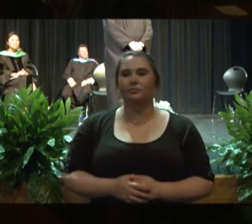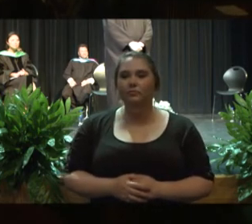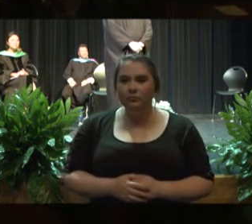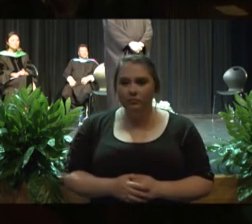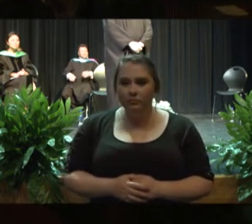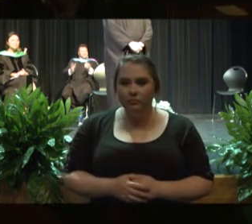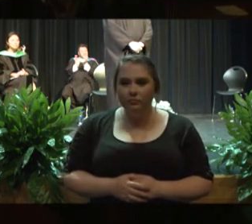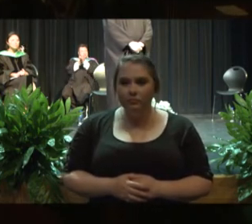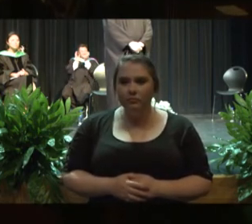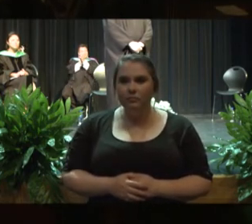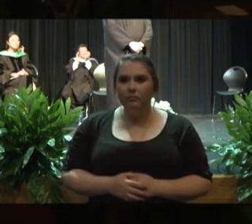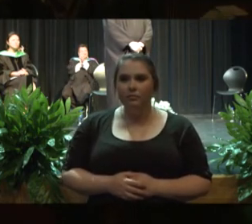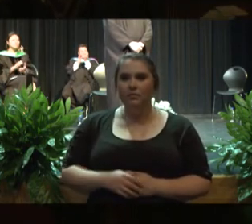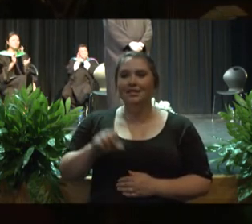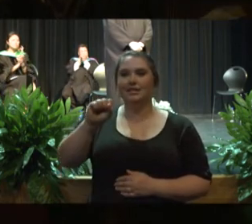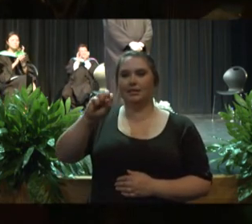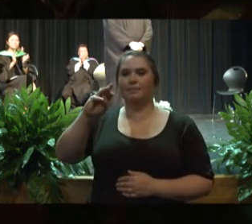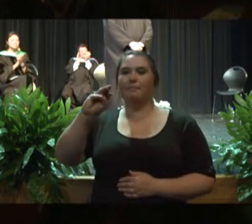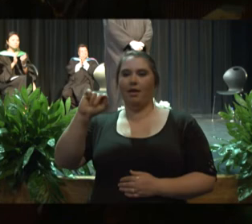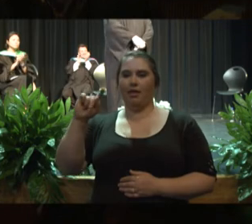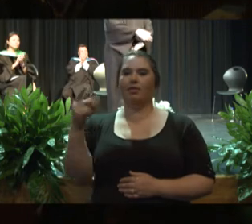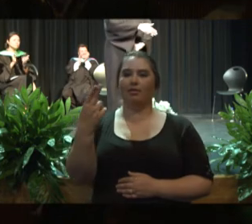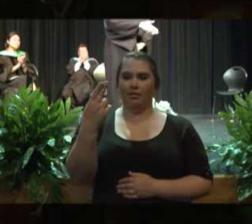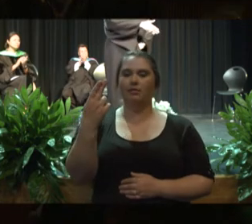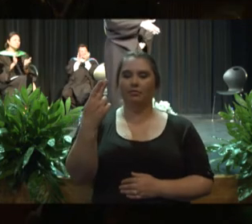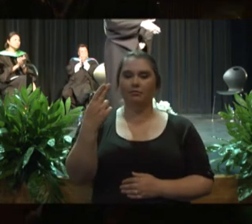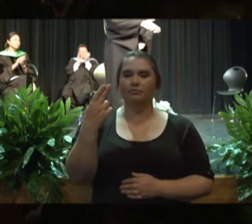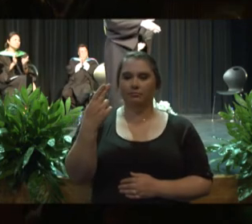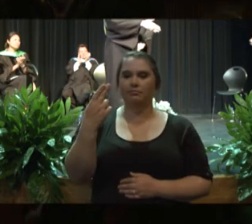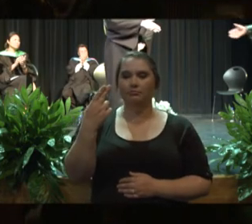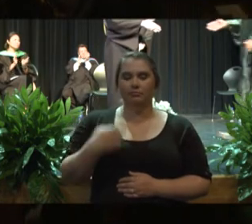Jamira Jorinda Smith.